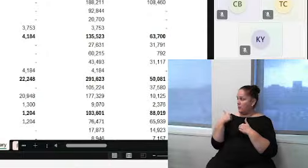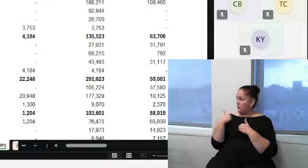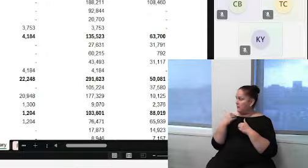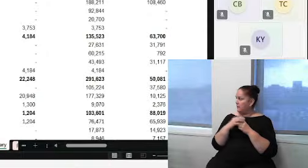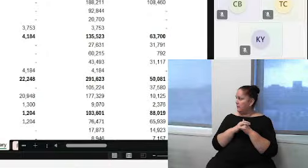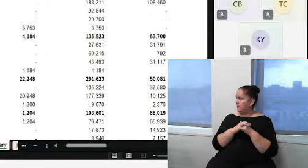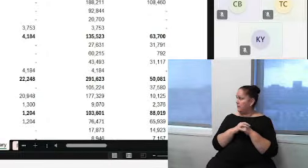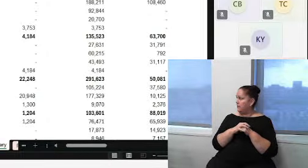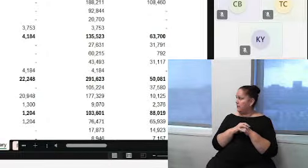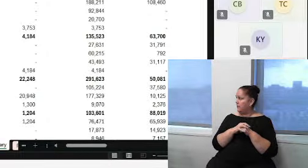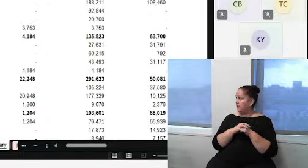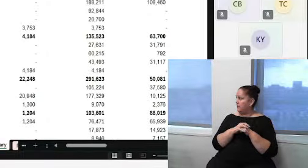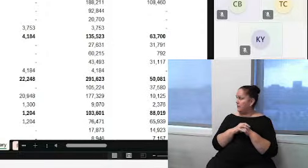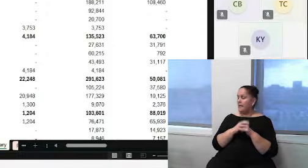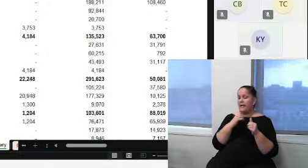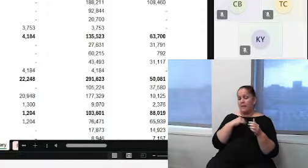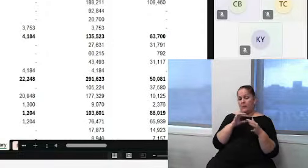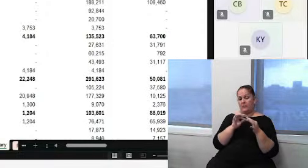ratepayer burden?